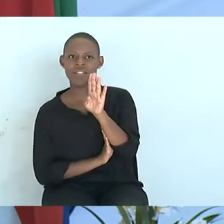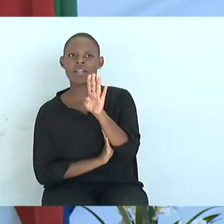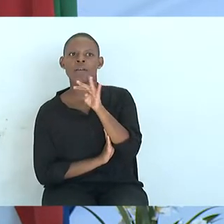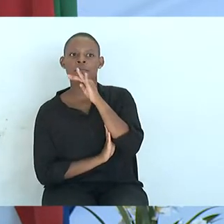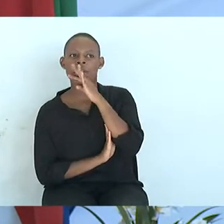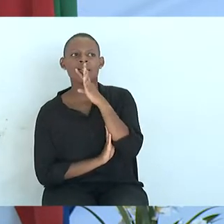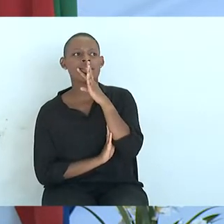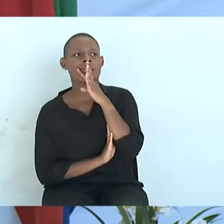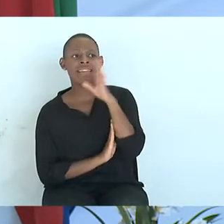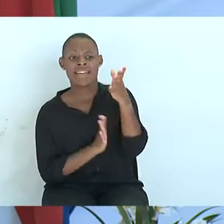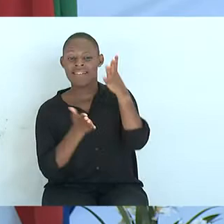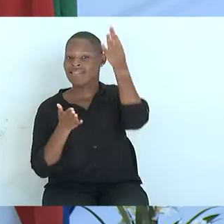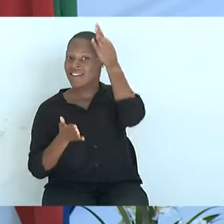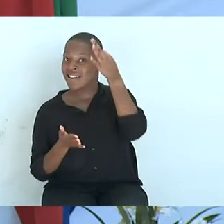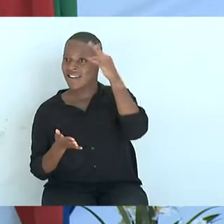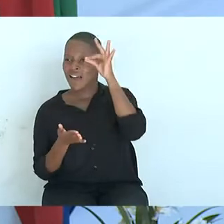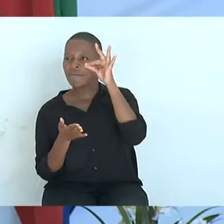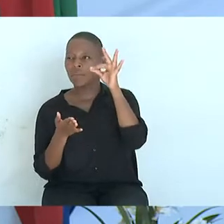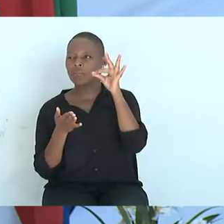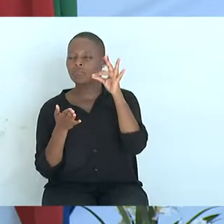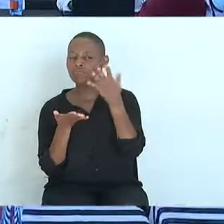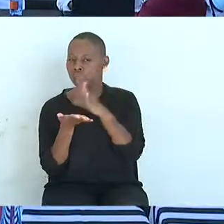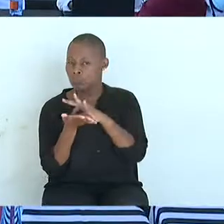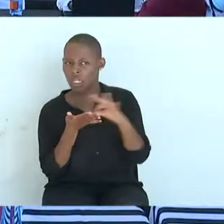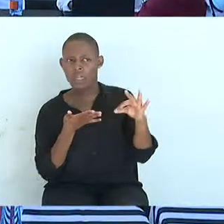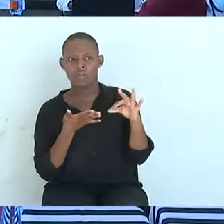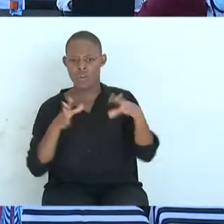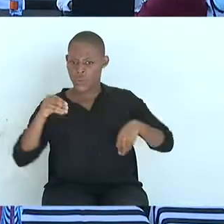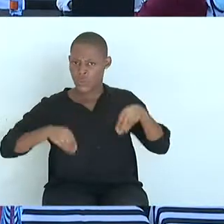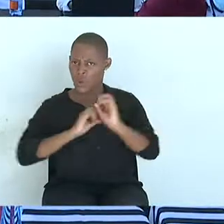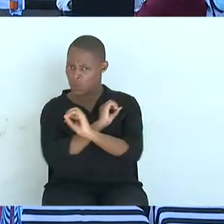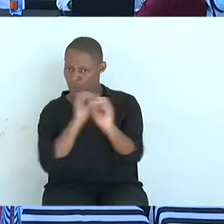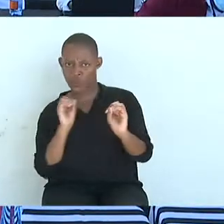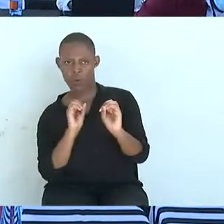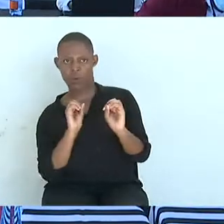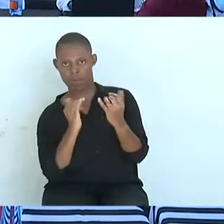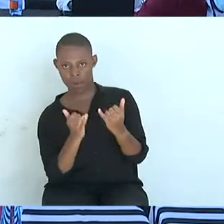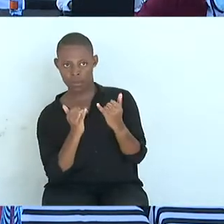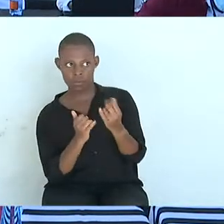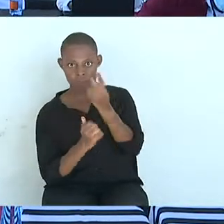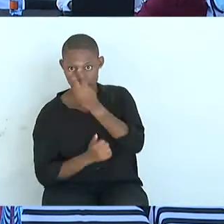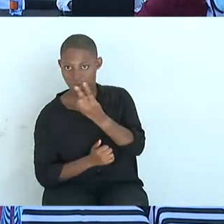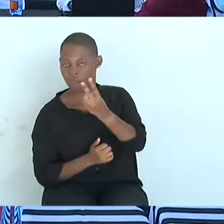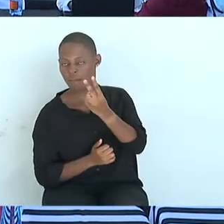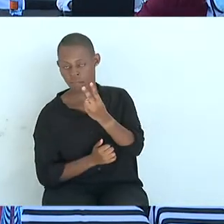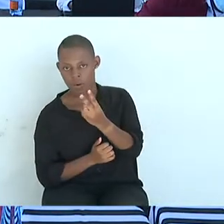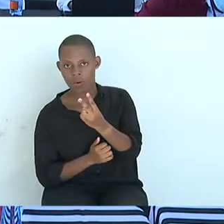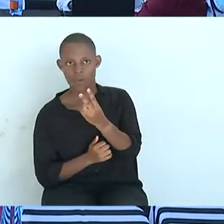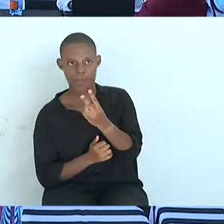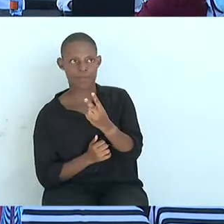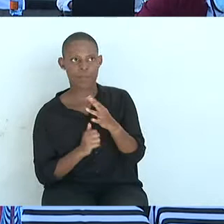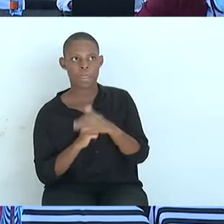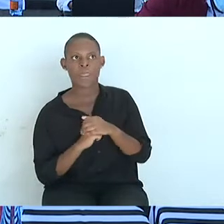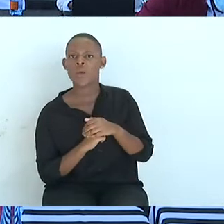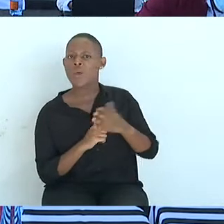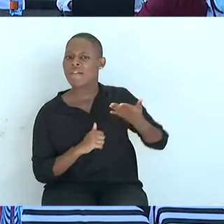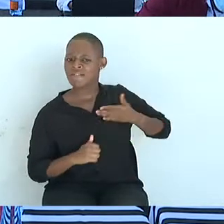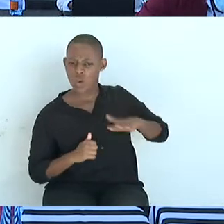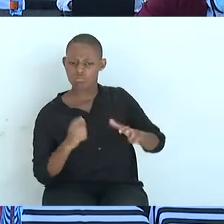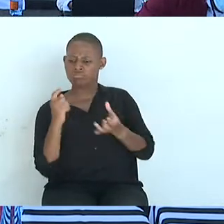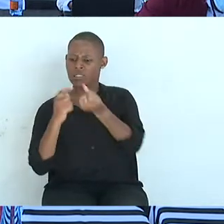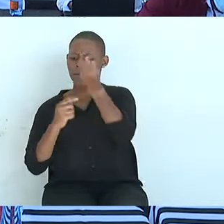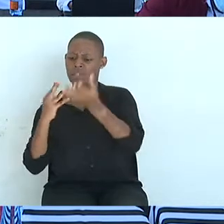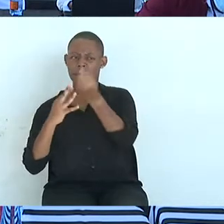environment. These are the elements of a decent standard living that we want to achieve by